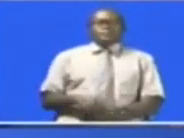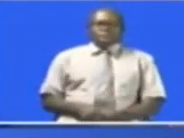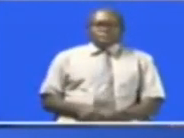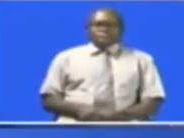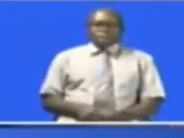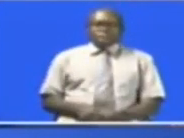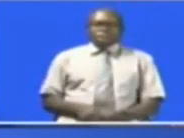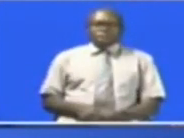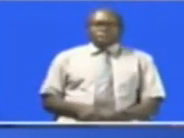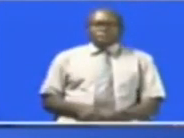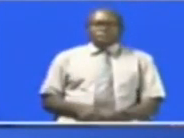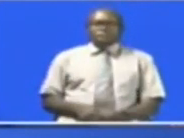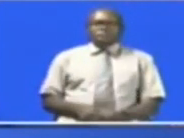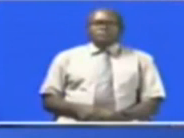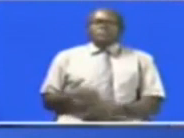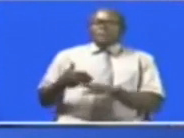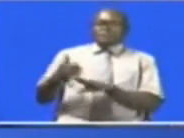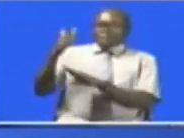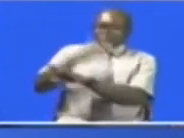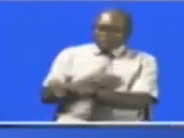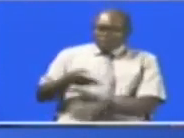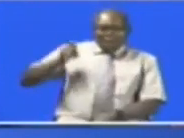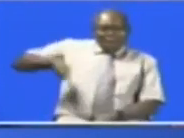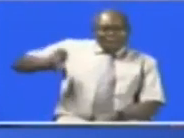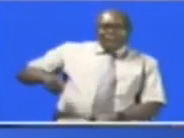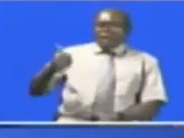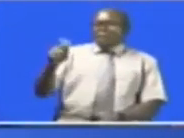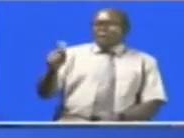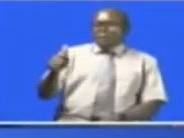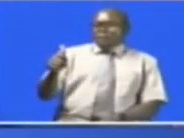cannot run with me. Unfortunately, before the bell,